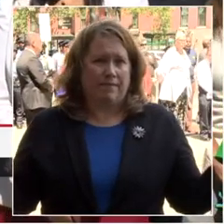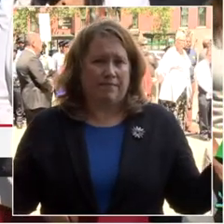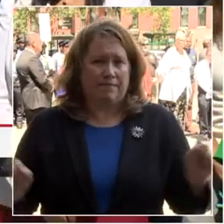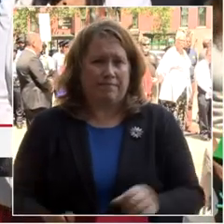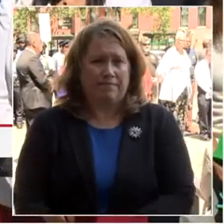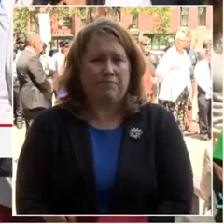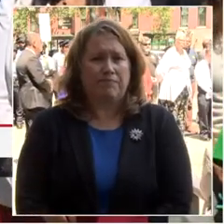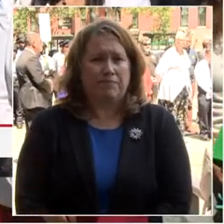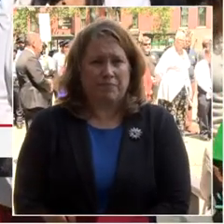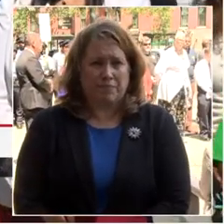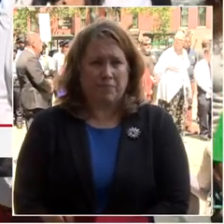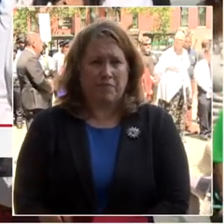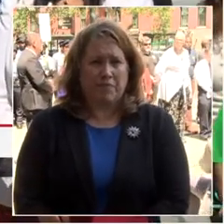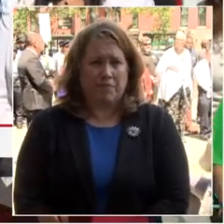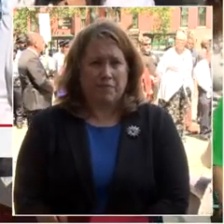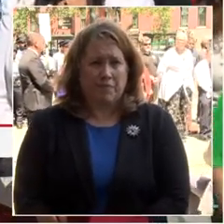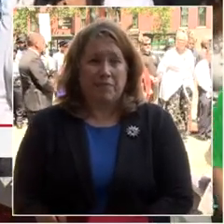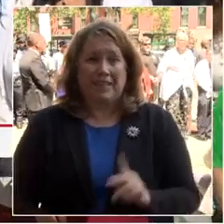Chief Conte.